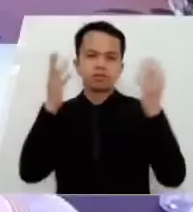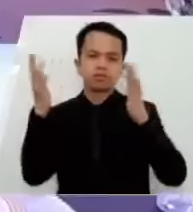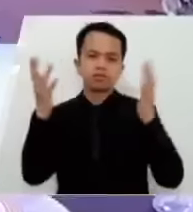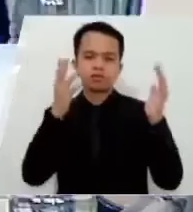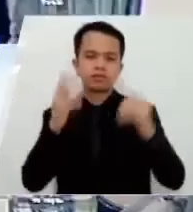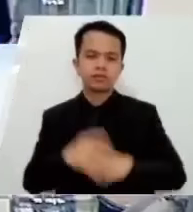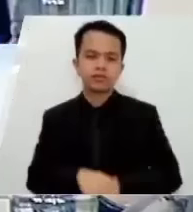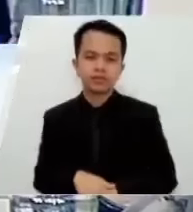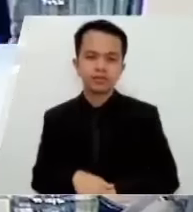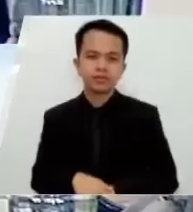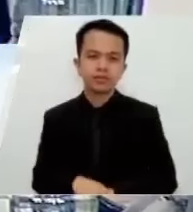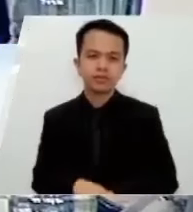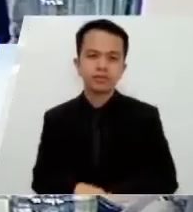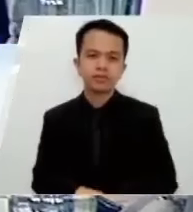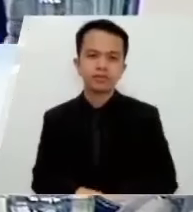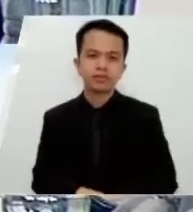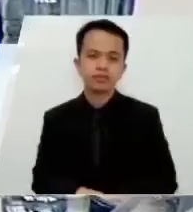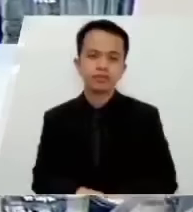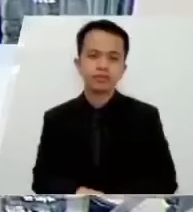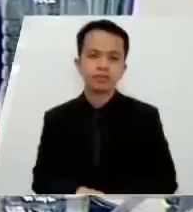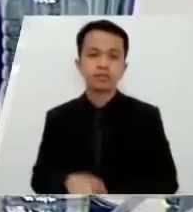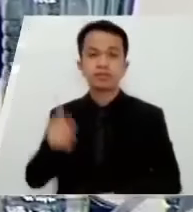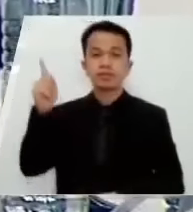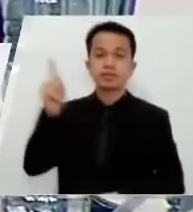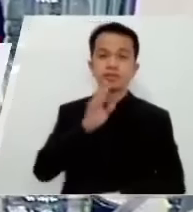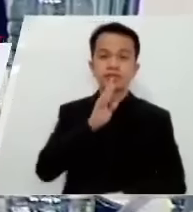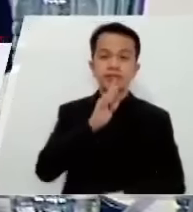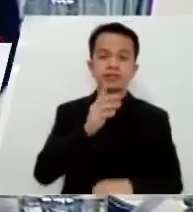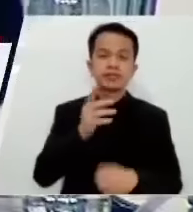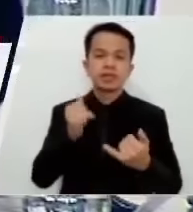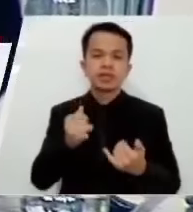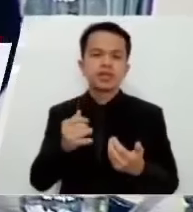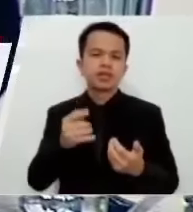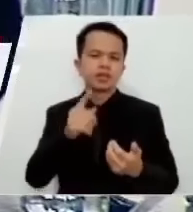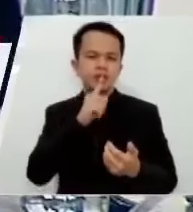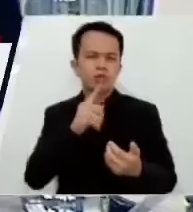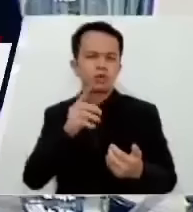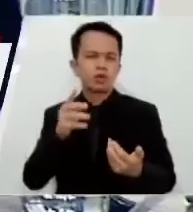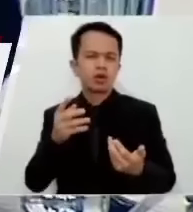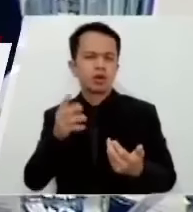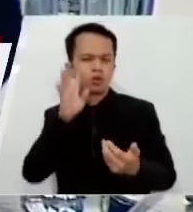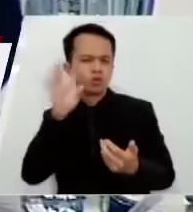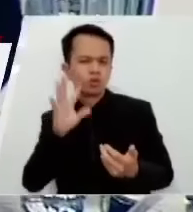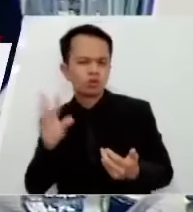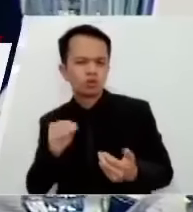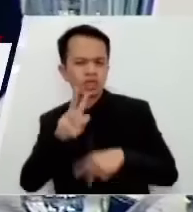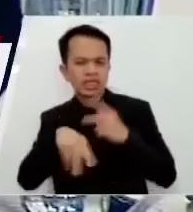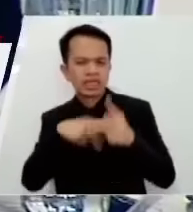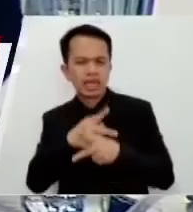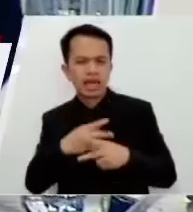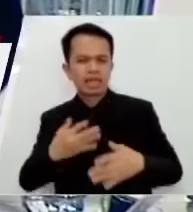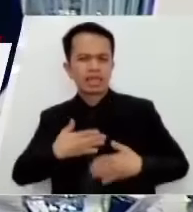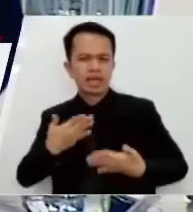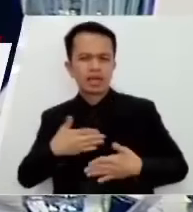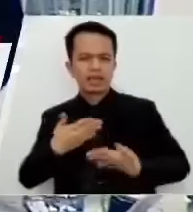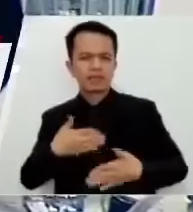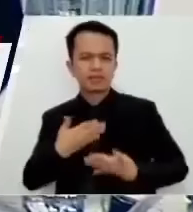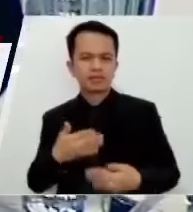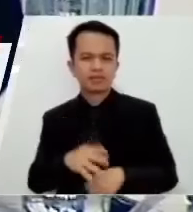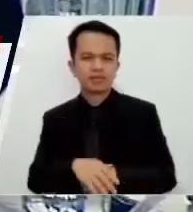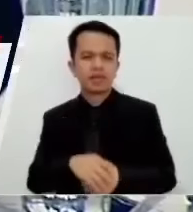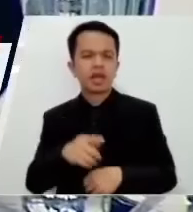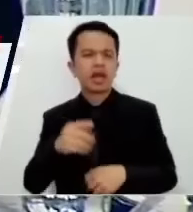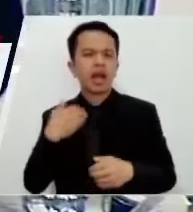GMA There Was This feeling of of a unique kind of happiness because of the sense of of